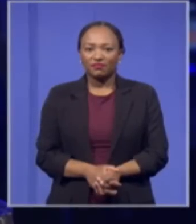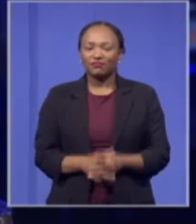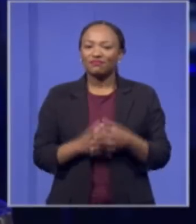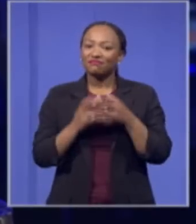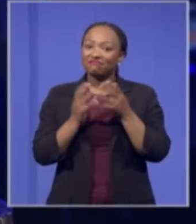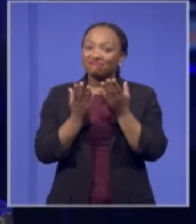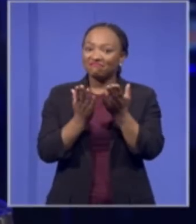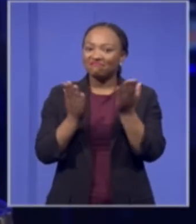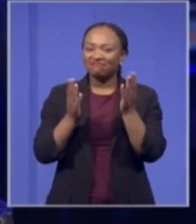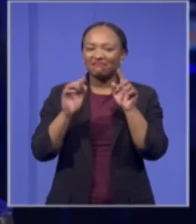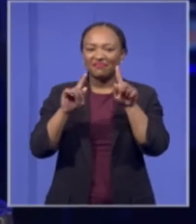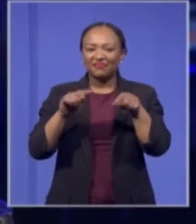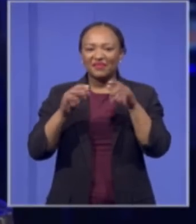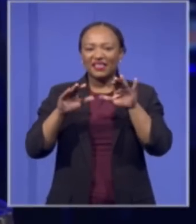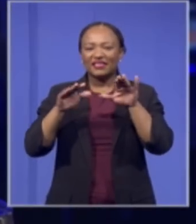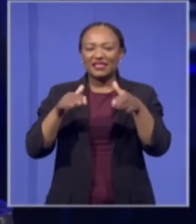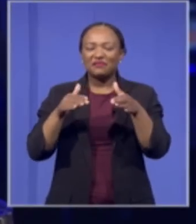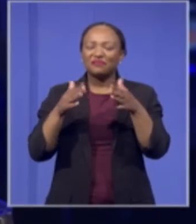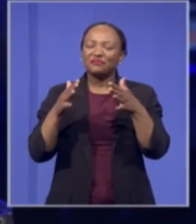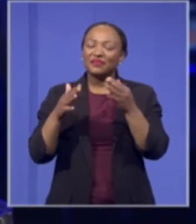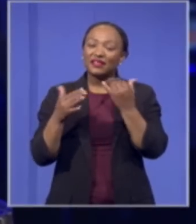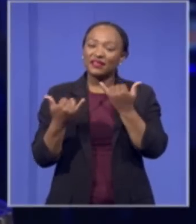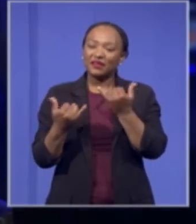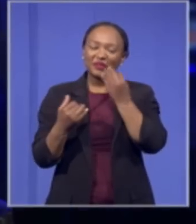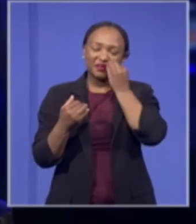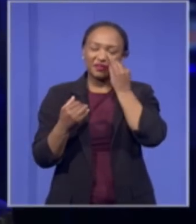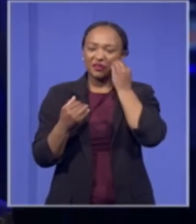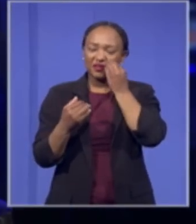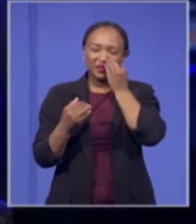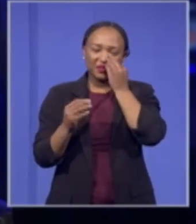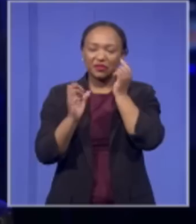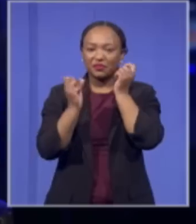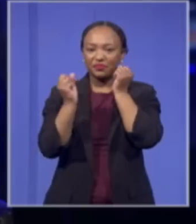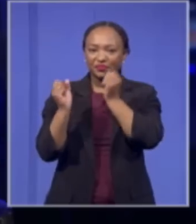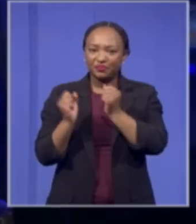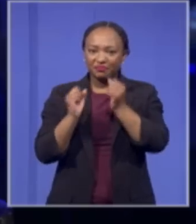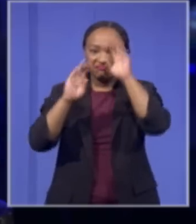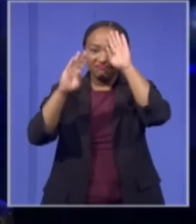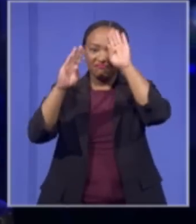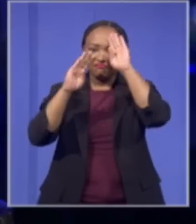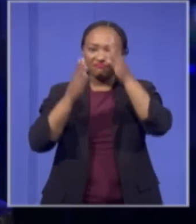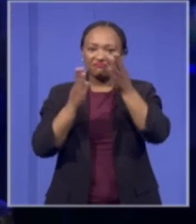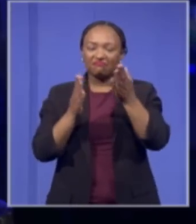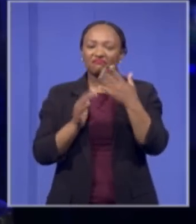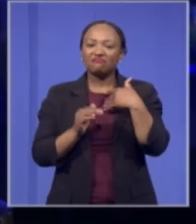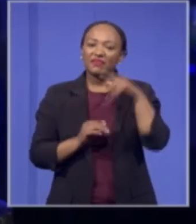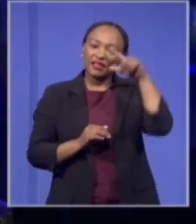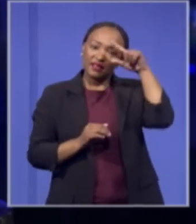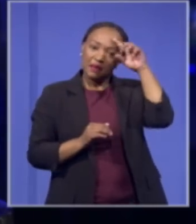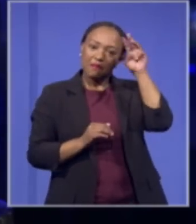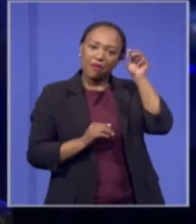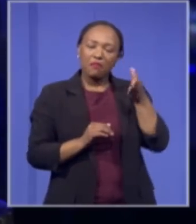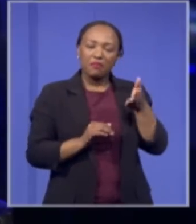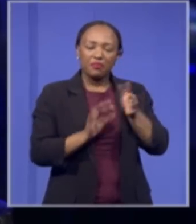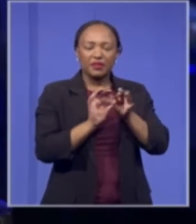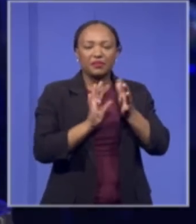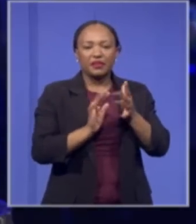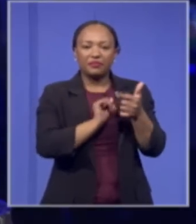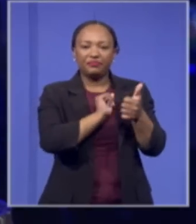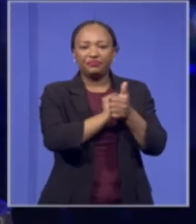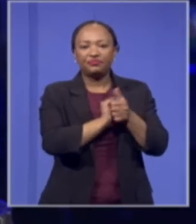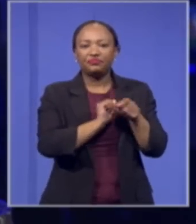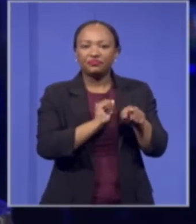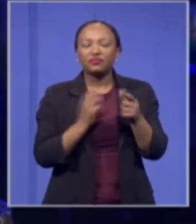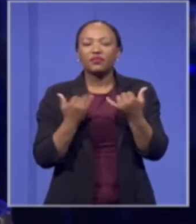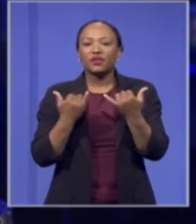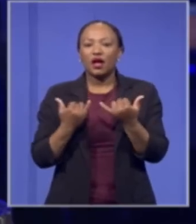Mohi moifo o tlisetsa kgaso ya ditaba ka puo ya Sesotho re boka dikgomo ke tsamaya mmoho le Mpho Teme ha re di thakgoleka o lekola